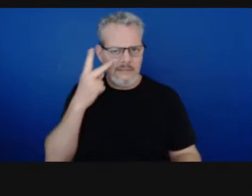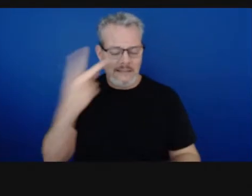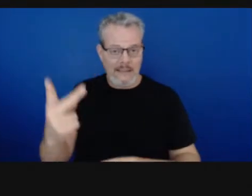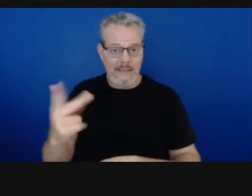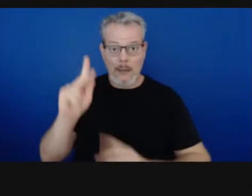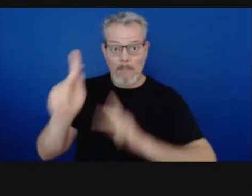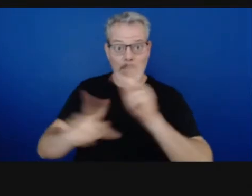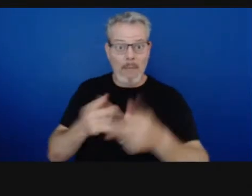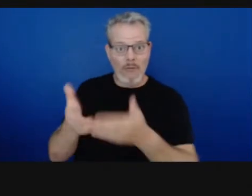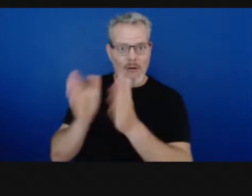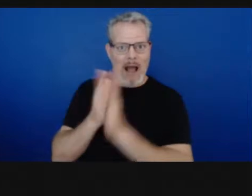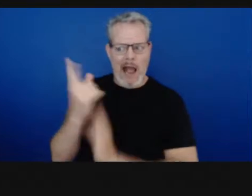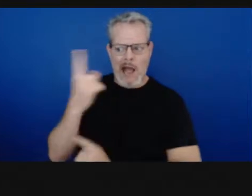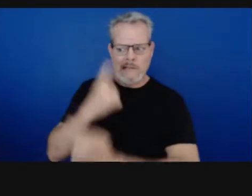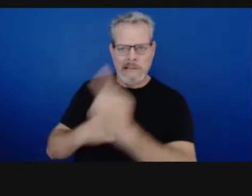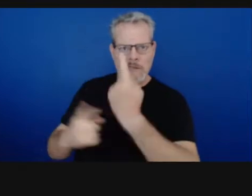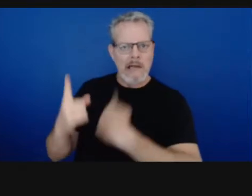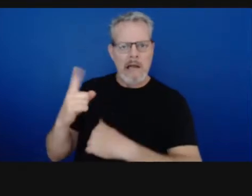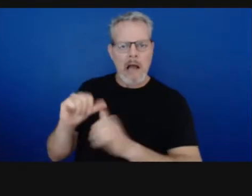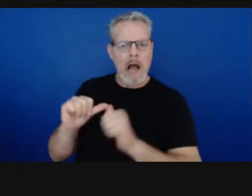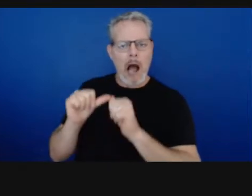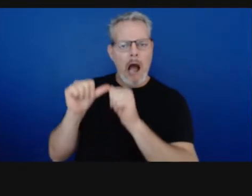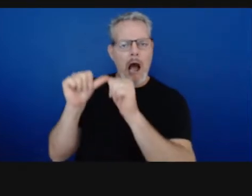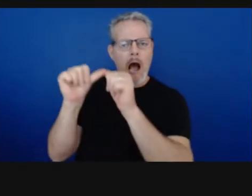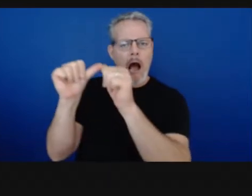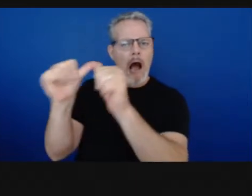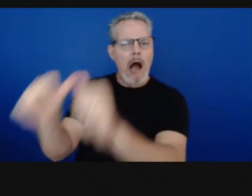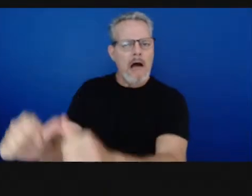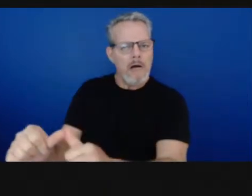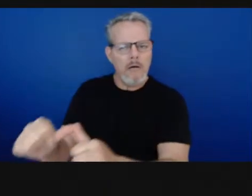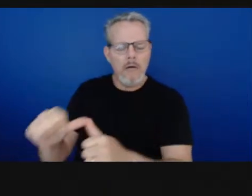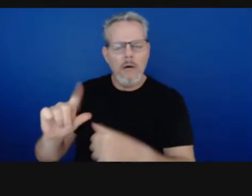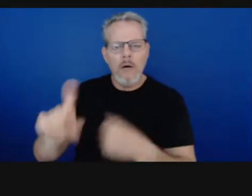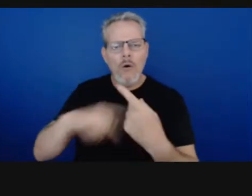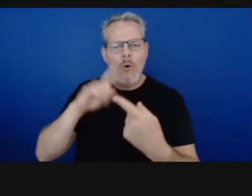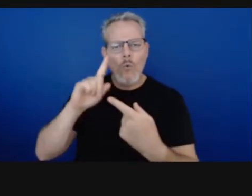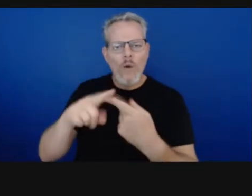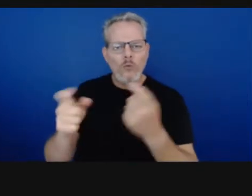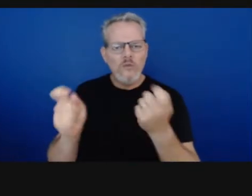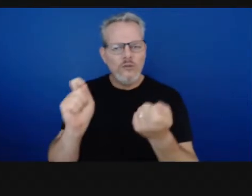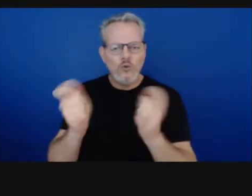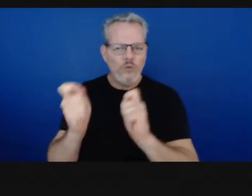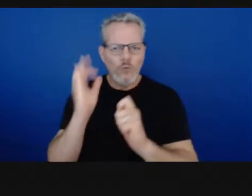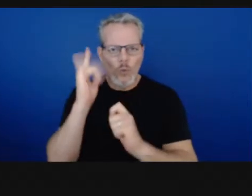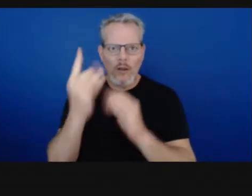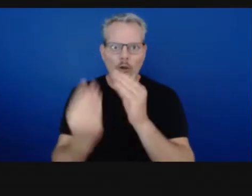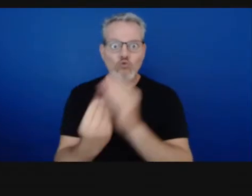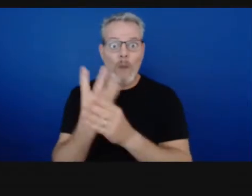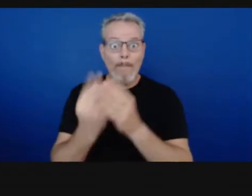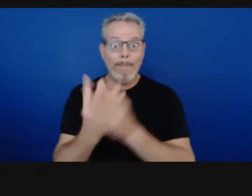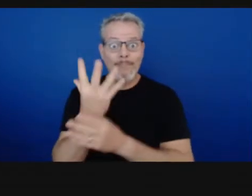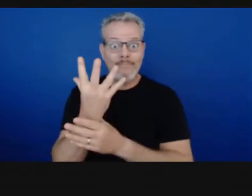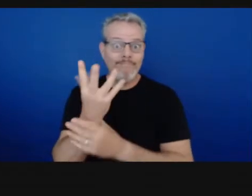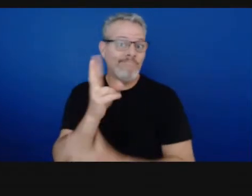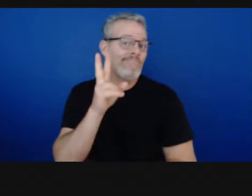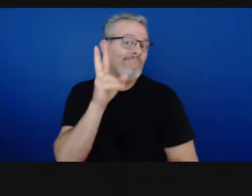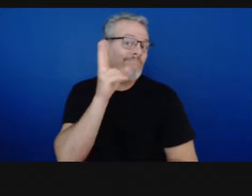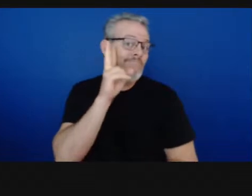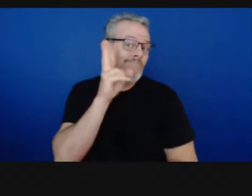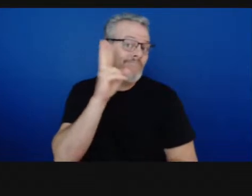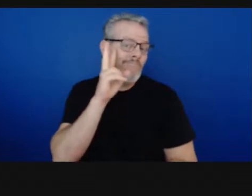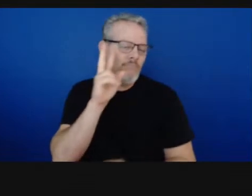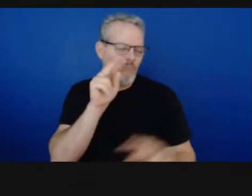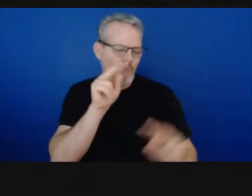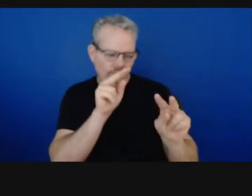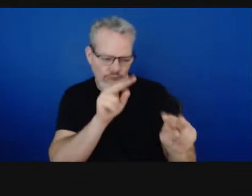to is, how long can this last? When will it switch to maybe erupt? And we'll just keep monitoring and keeping